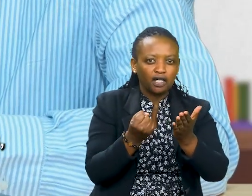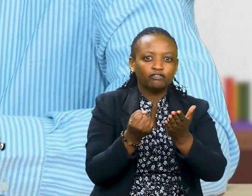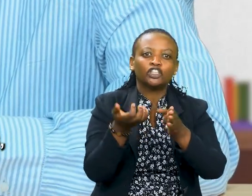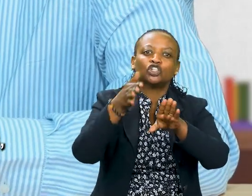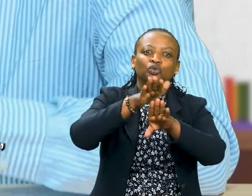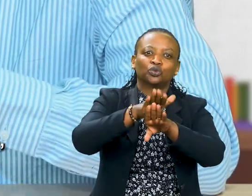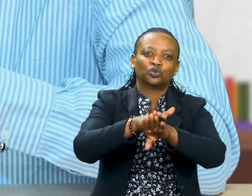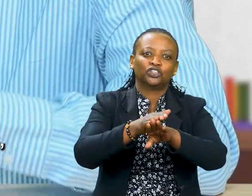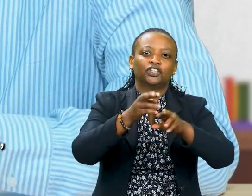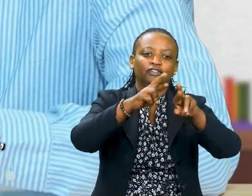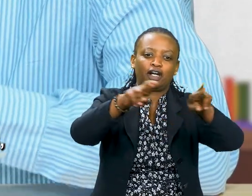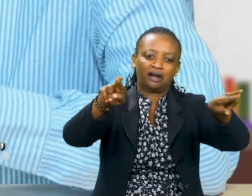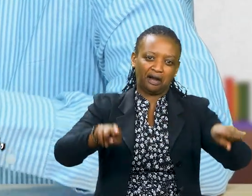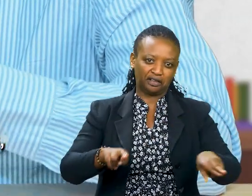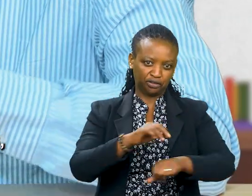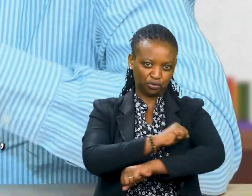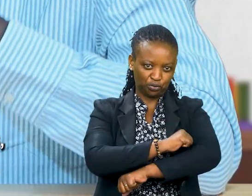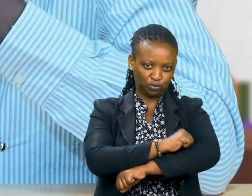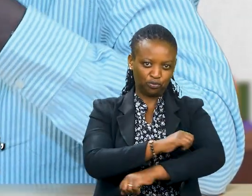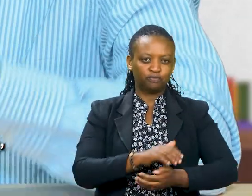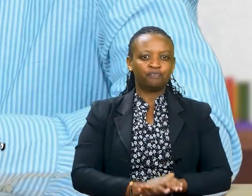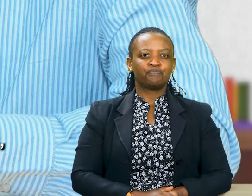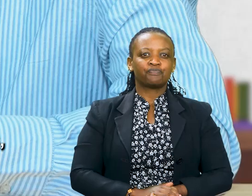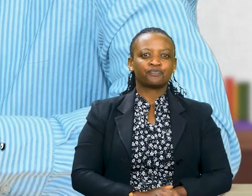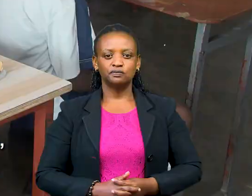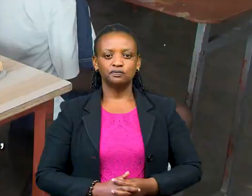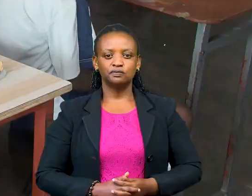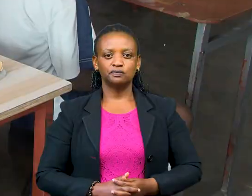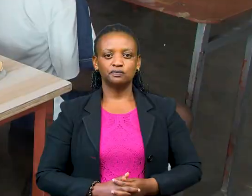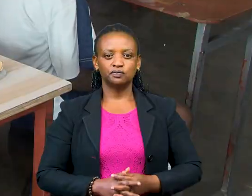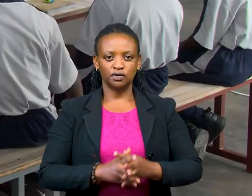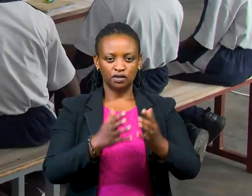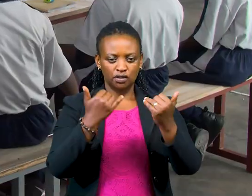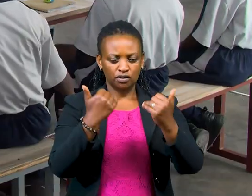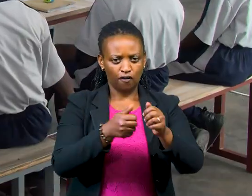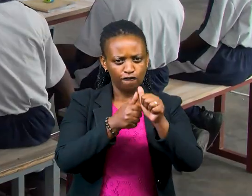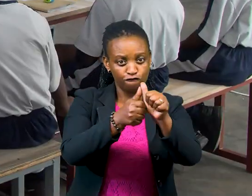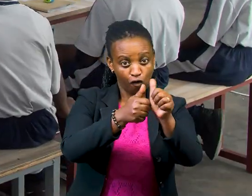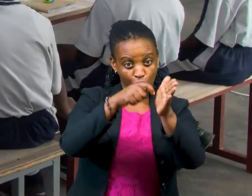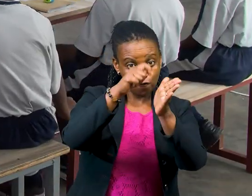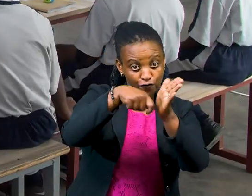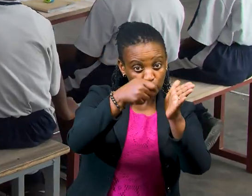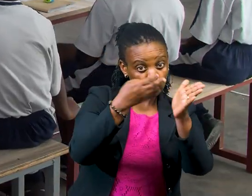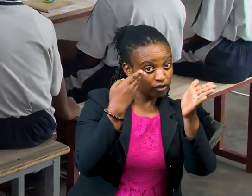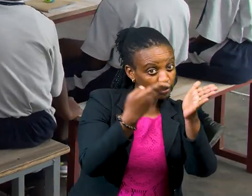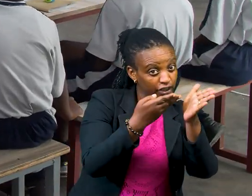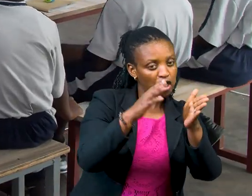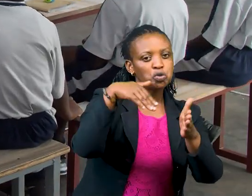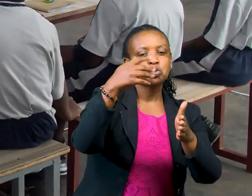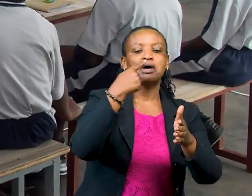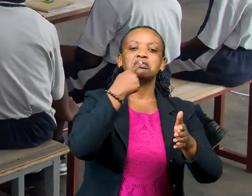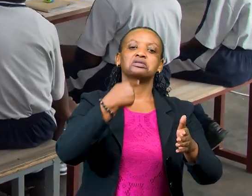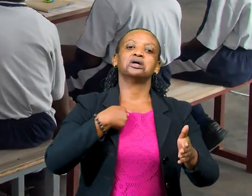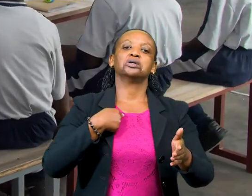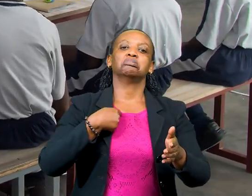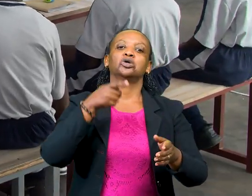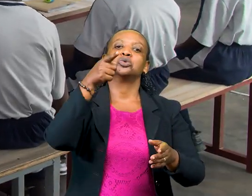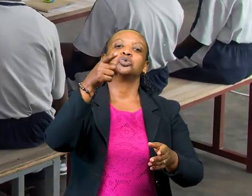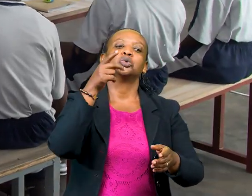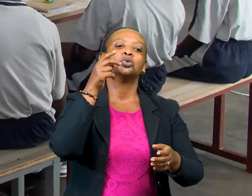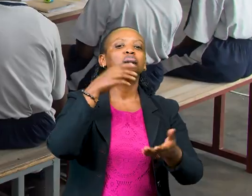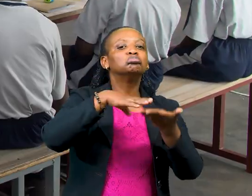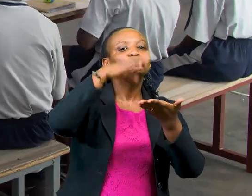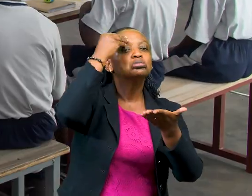all this, we are having an inclusive classroom. You are going to follow this video after you tell me what you